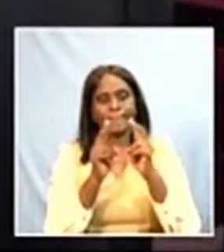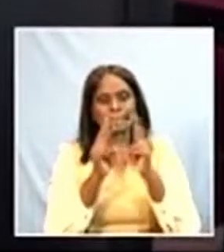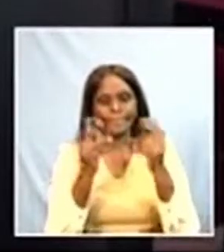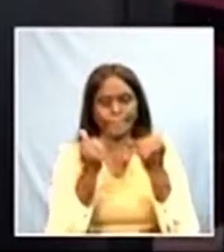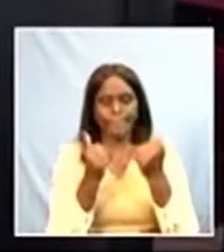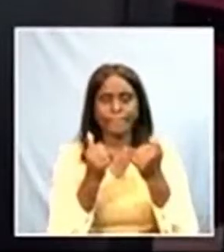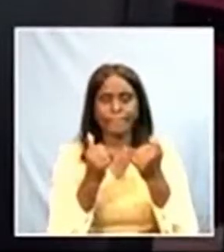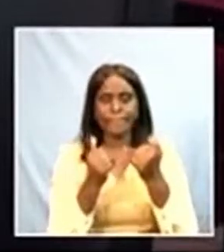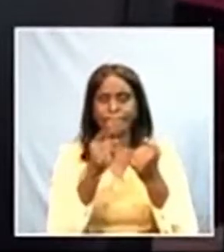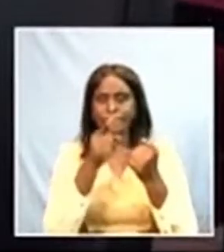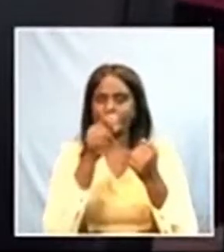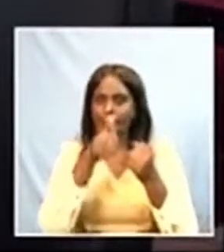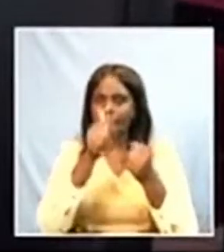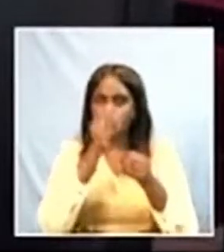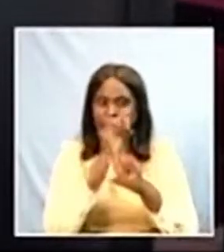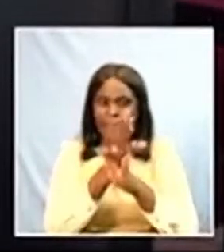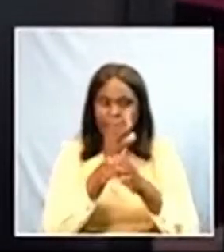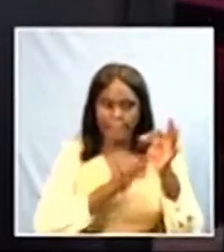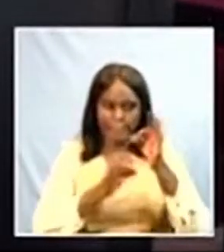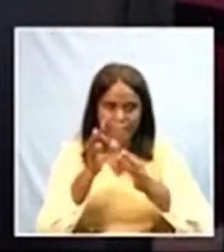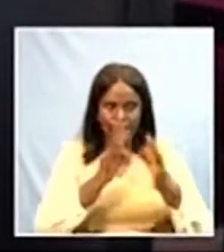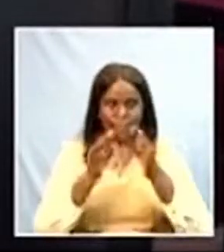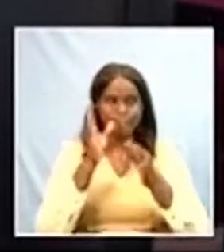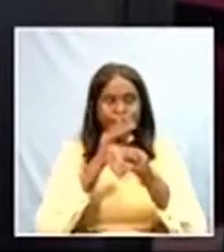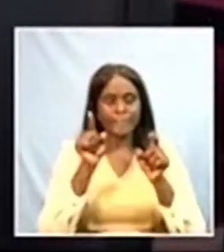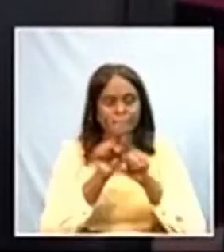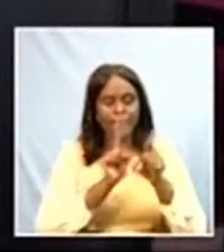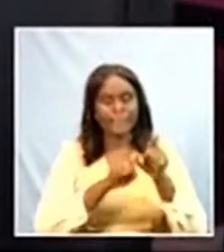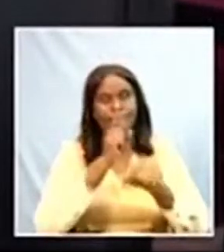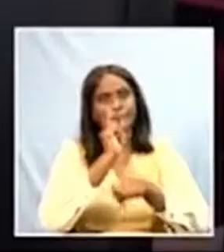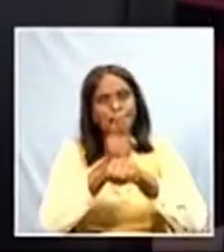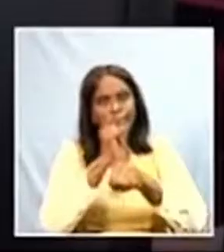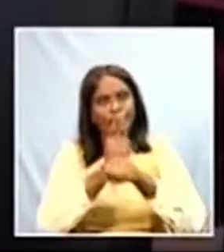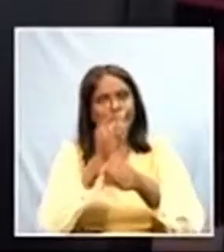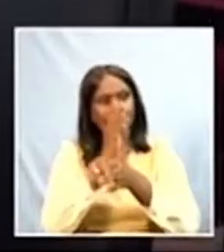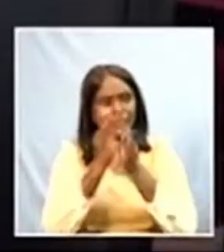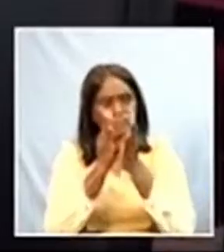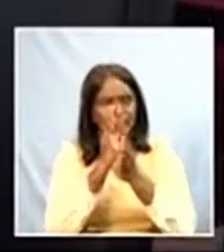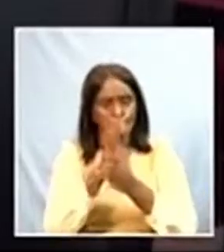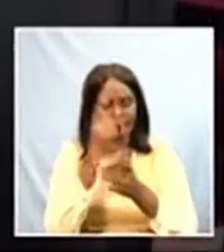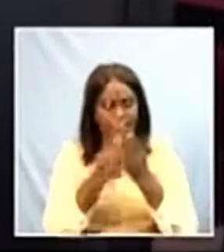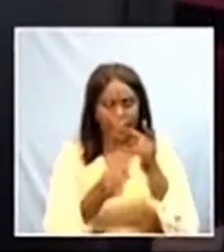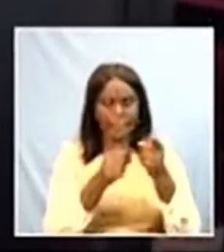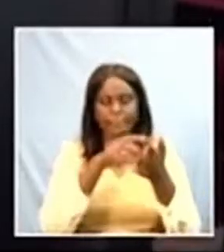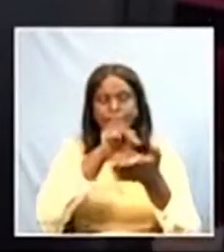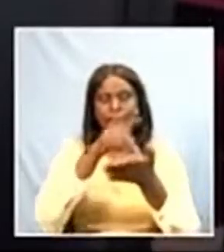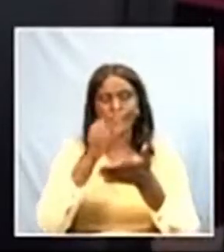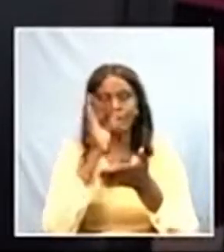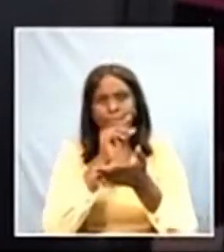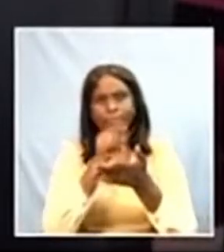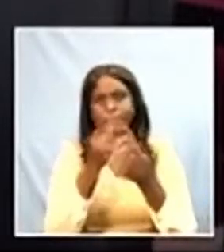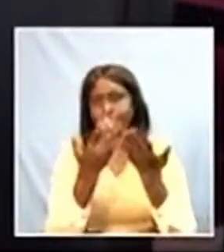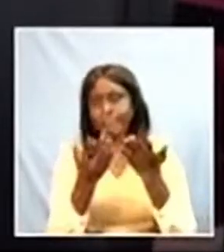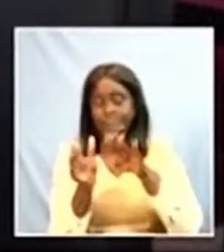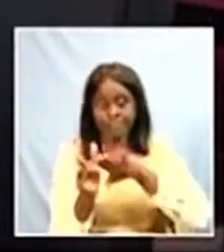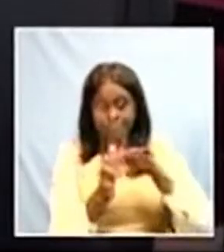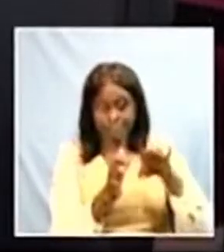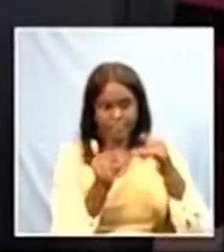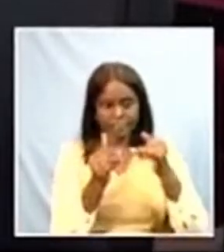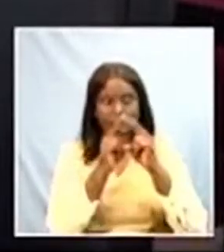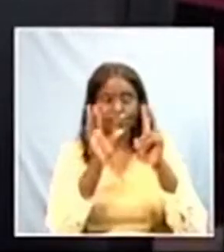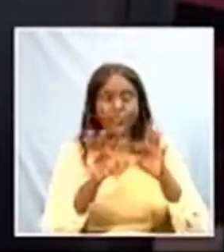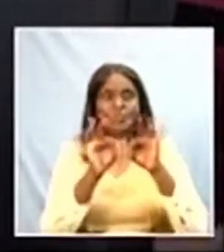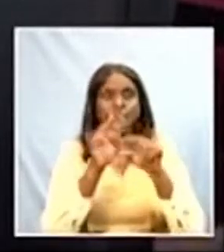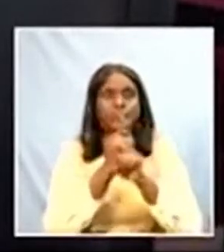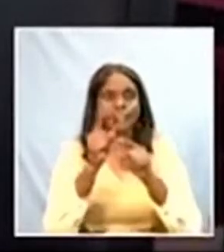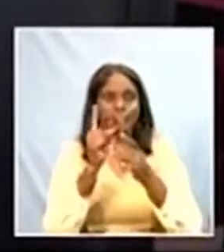So you already highlighted and you warned the contractor this is what you should pay. Anyway, it is important just